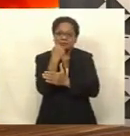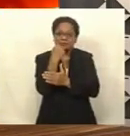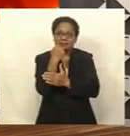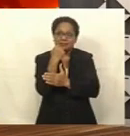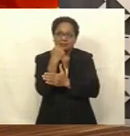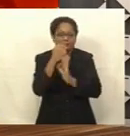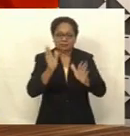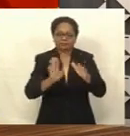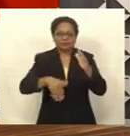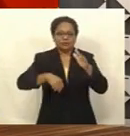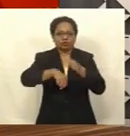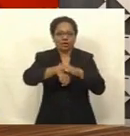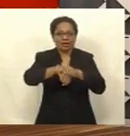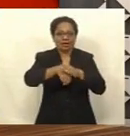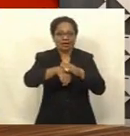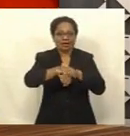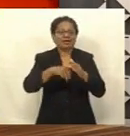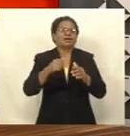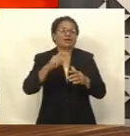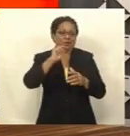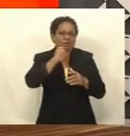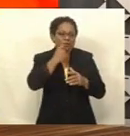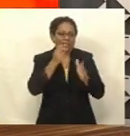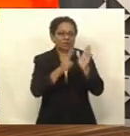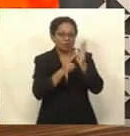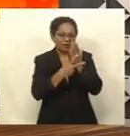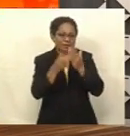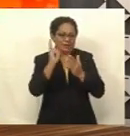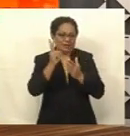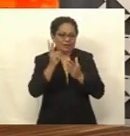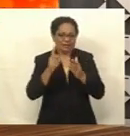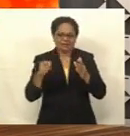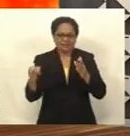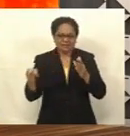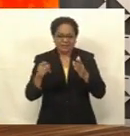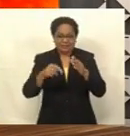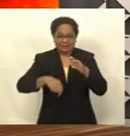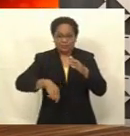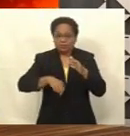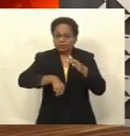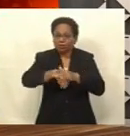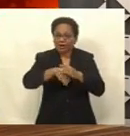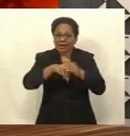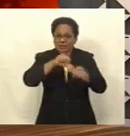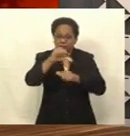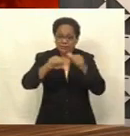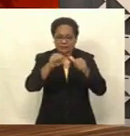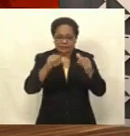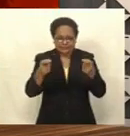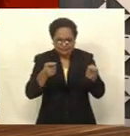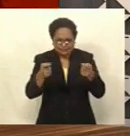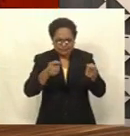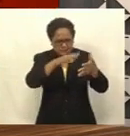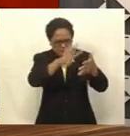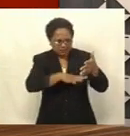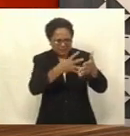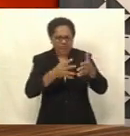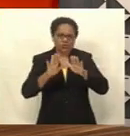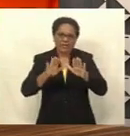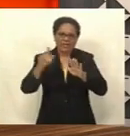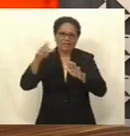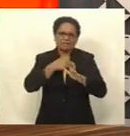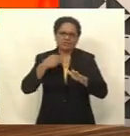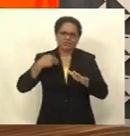last season. The Fiji Football Association is juggling its sporting calendar as it waits for directives from the Ministry of Health to